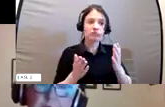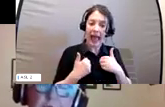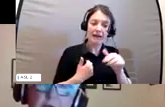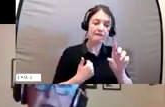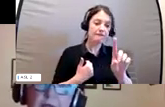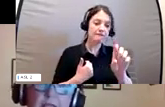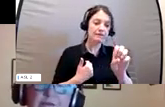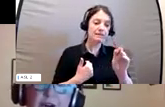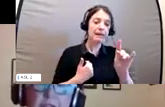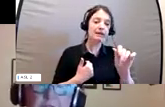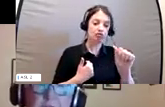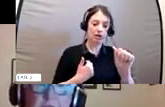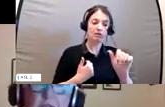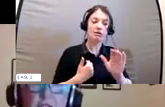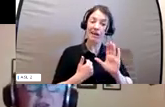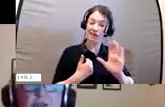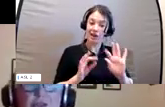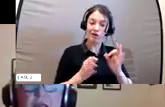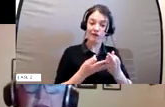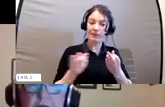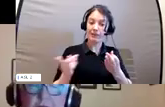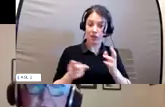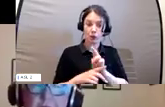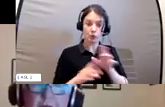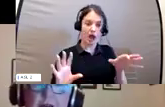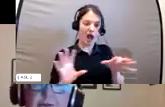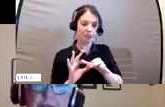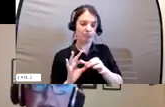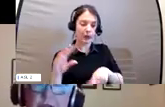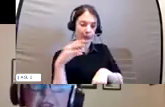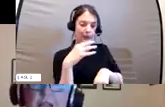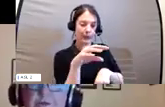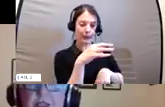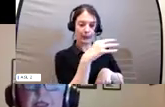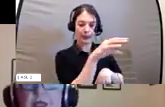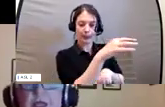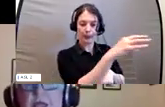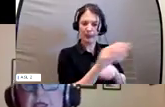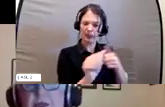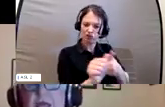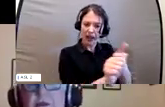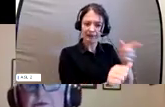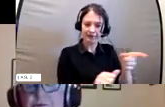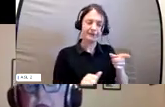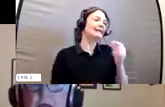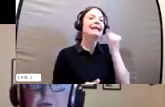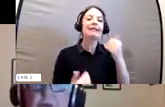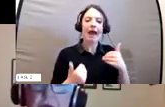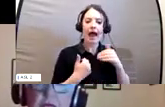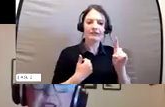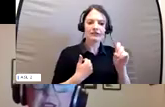particular apps and devices to track where they are for their own safety. So